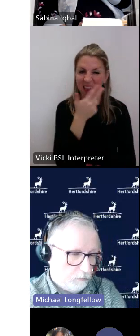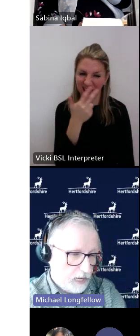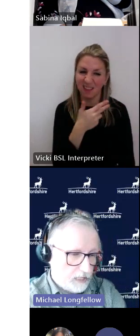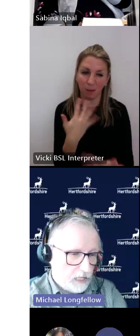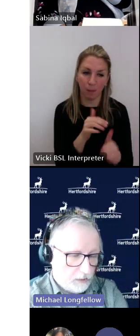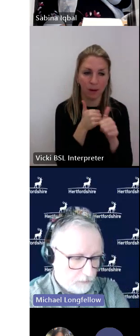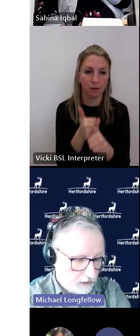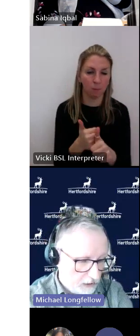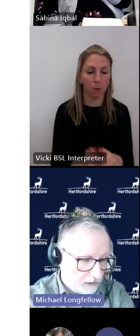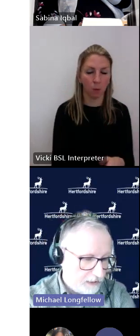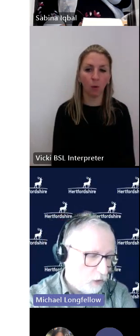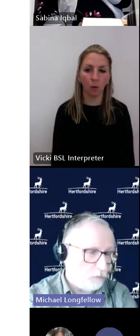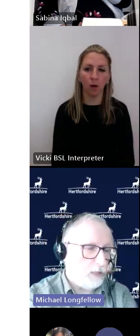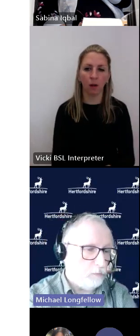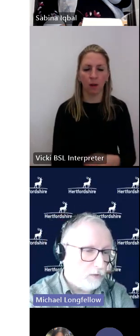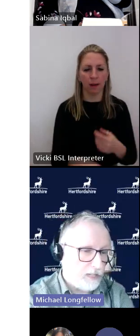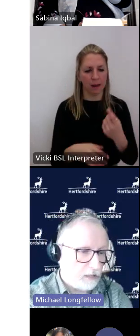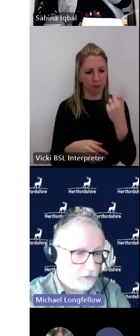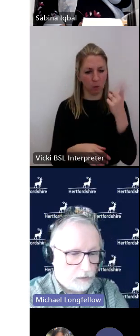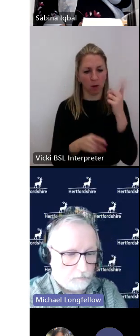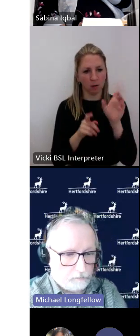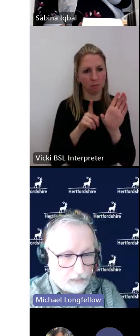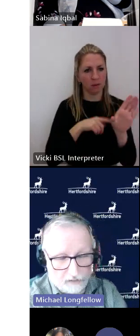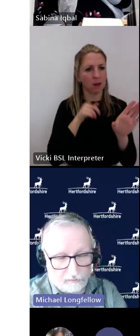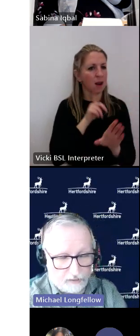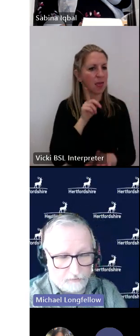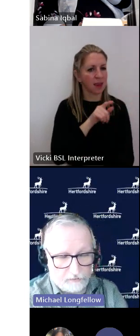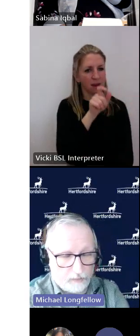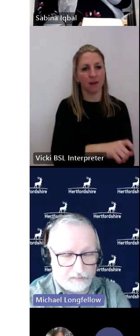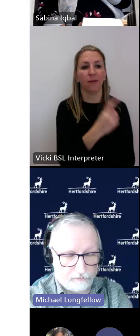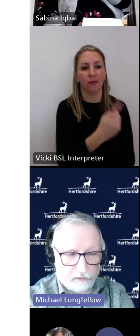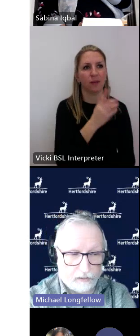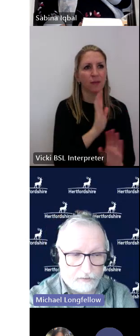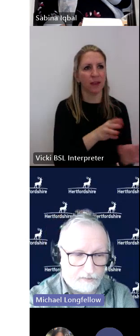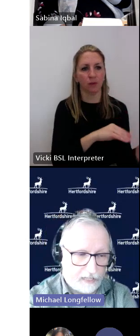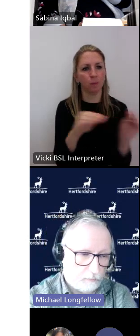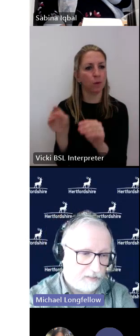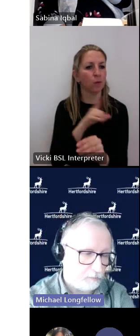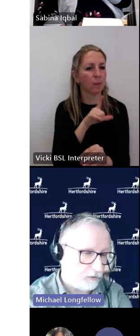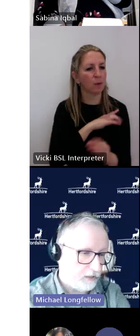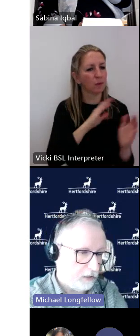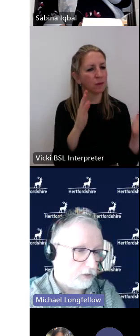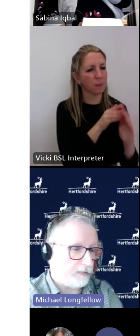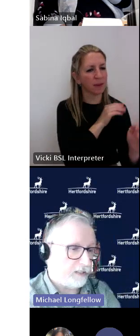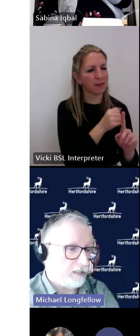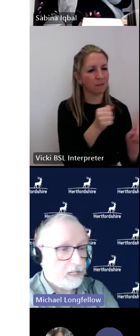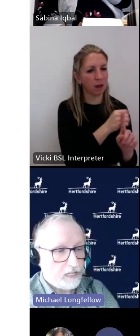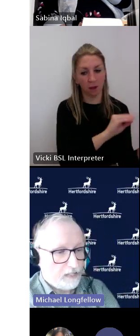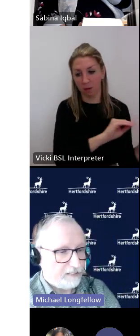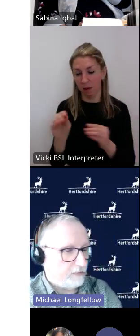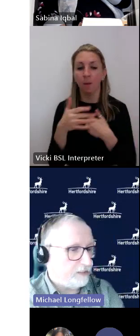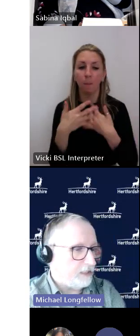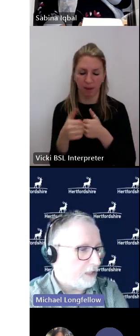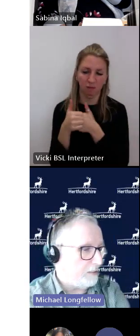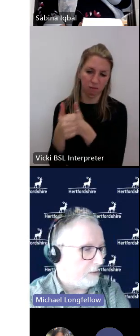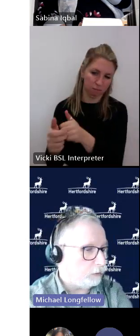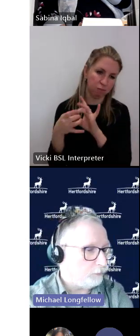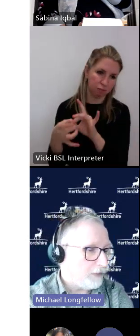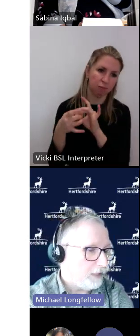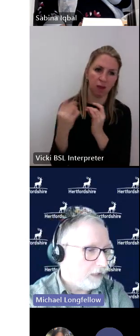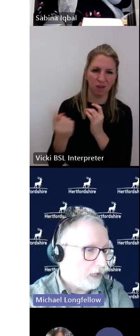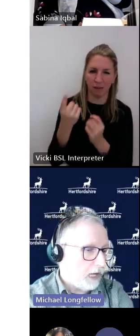that's we had a young lady who'd been moved out of her house because of domestic violence, and we supported her. She was only 17